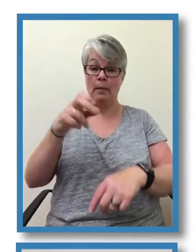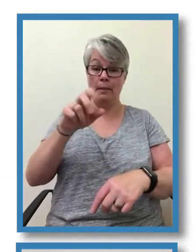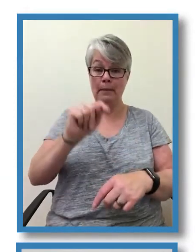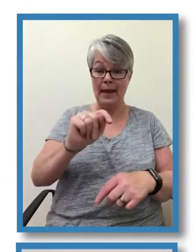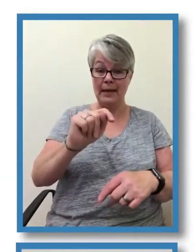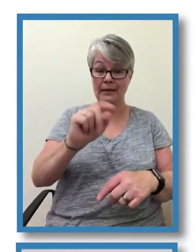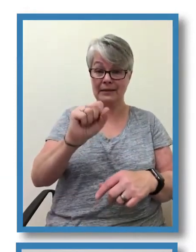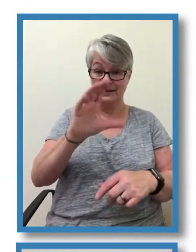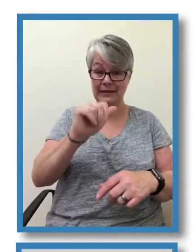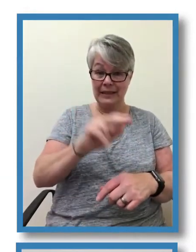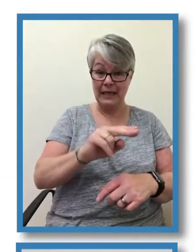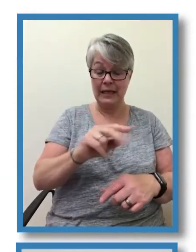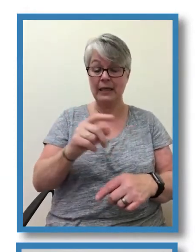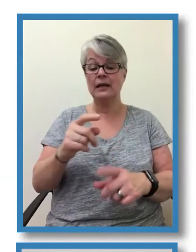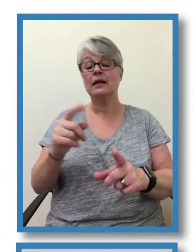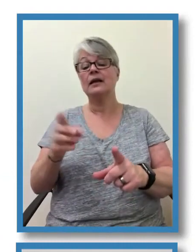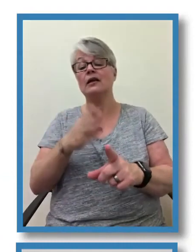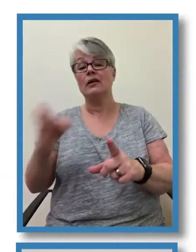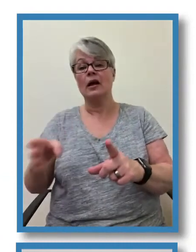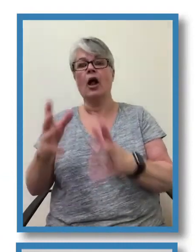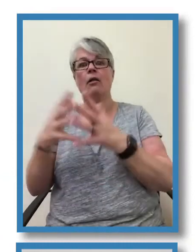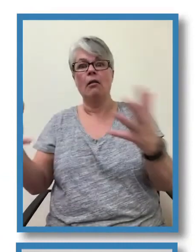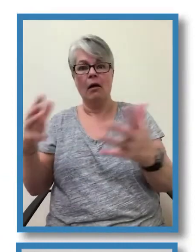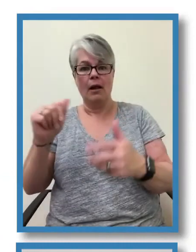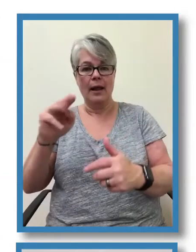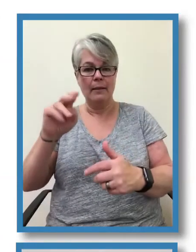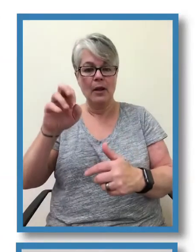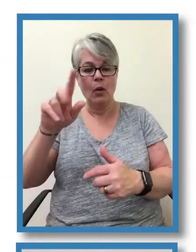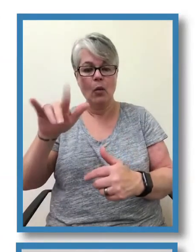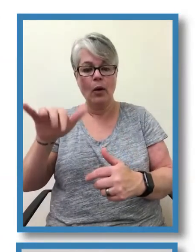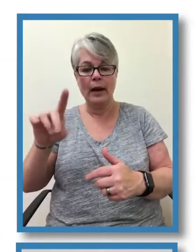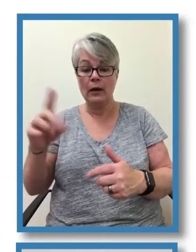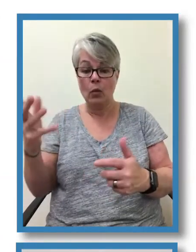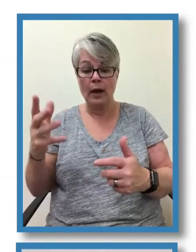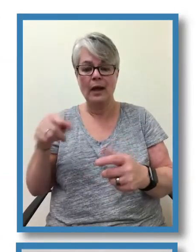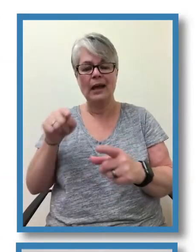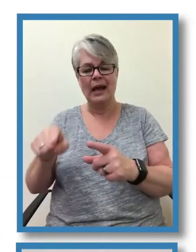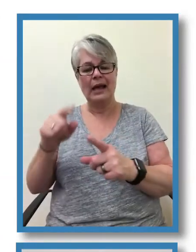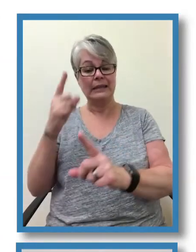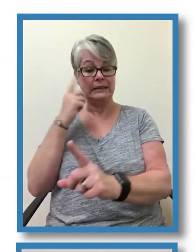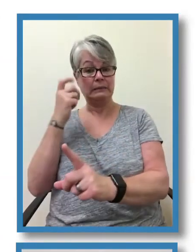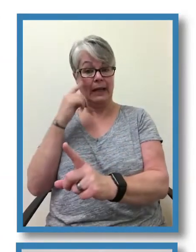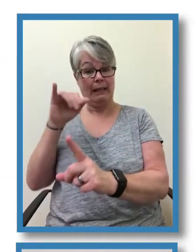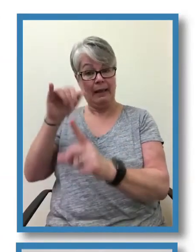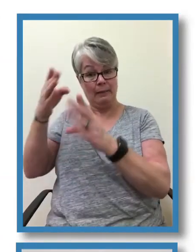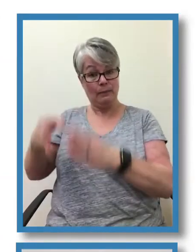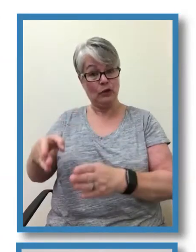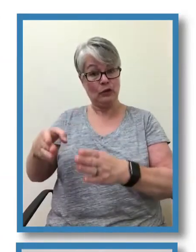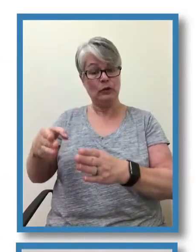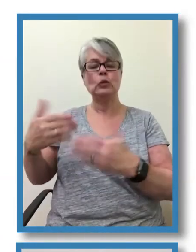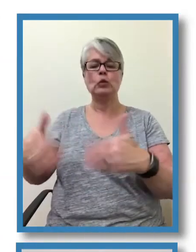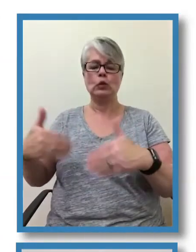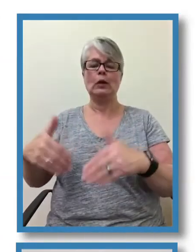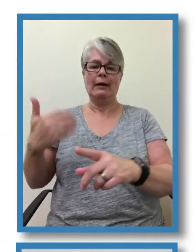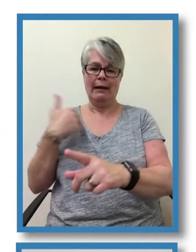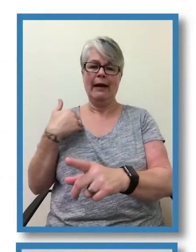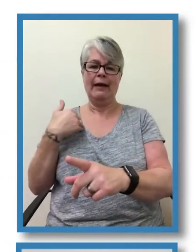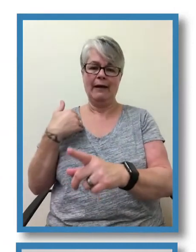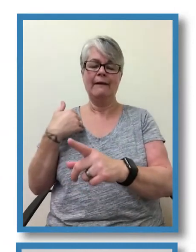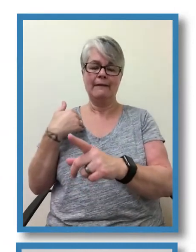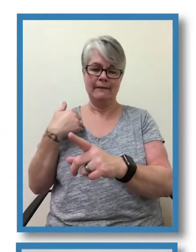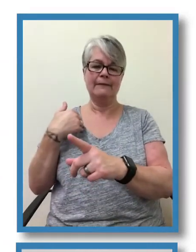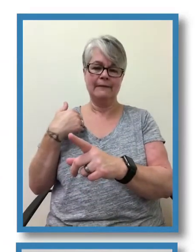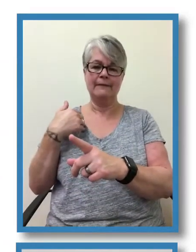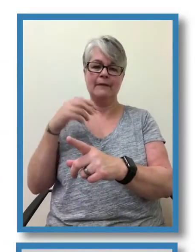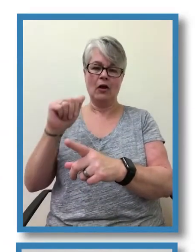scan. And then we have used these scans as part of clinical trials now. So